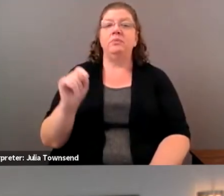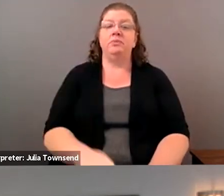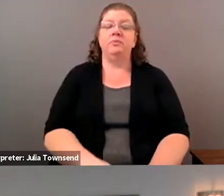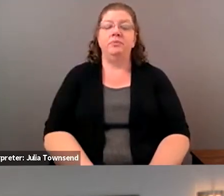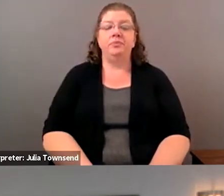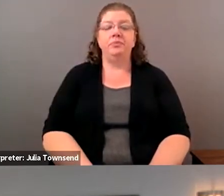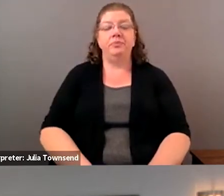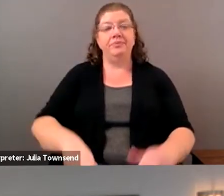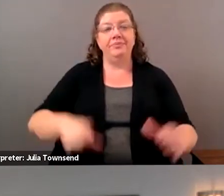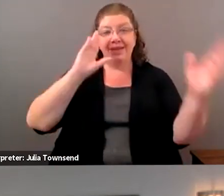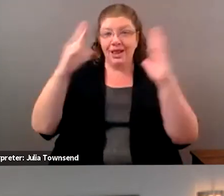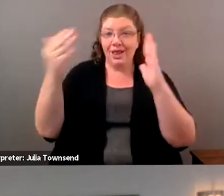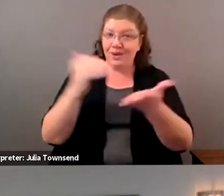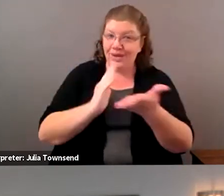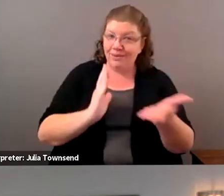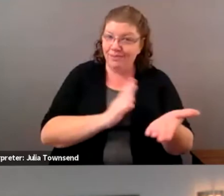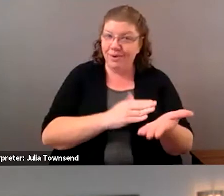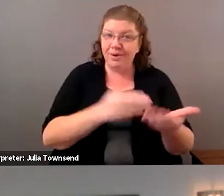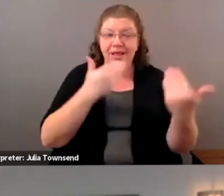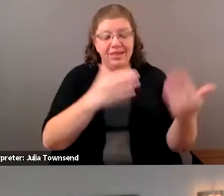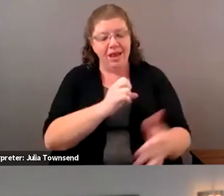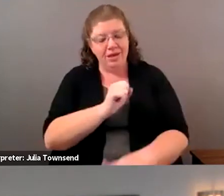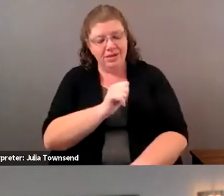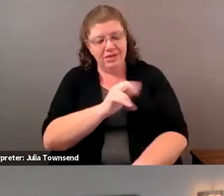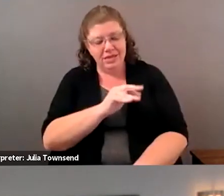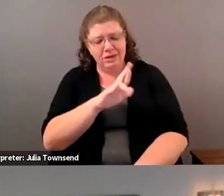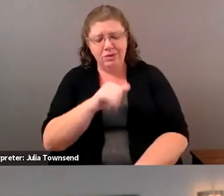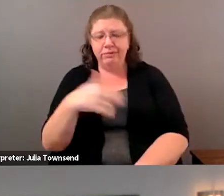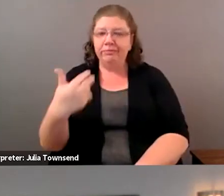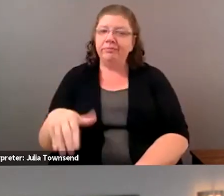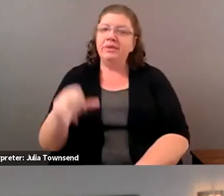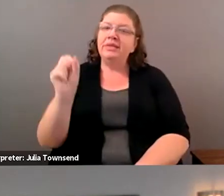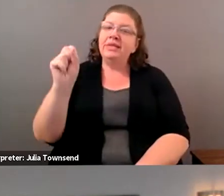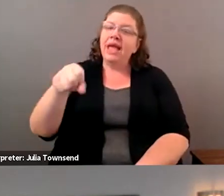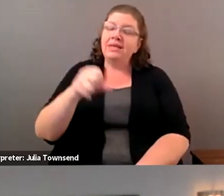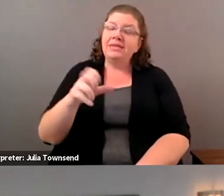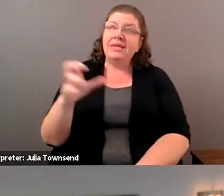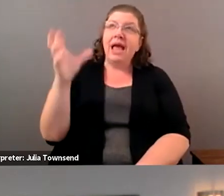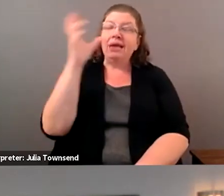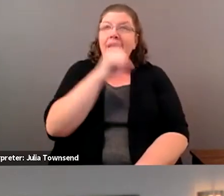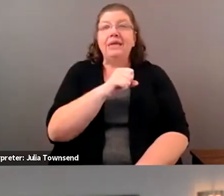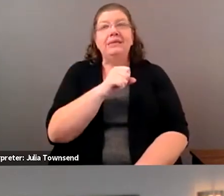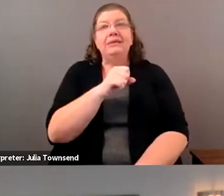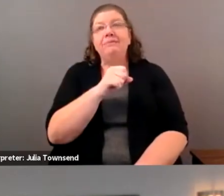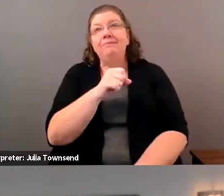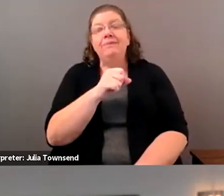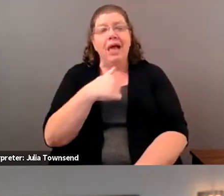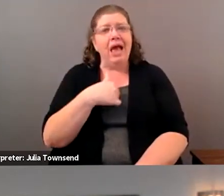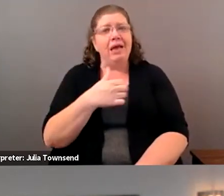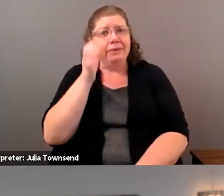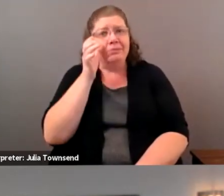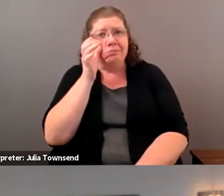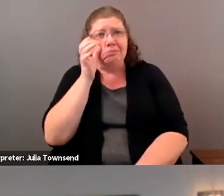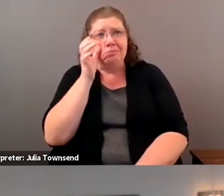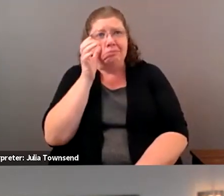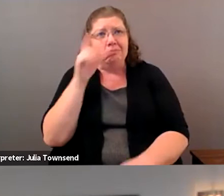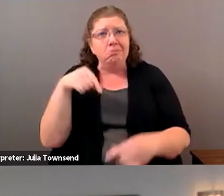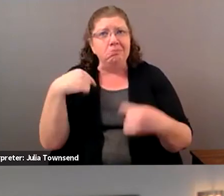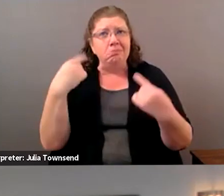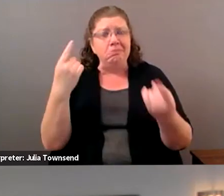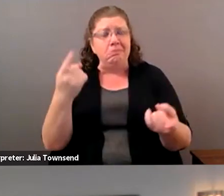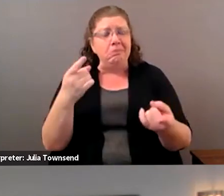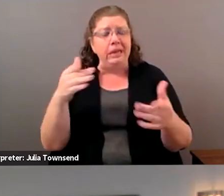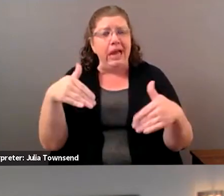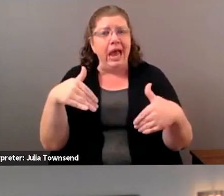Hello again, board, and thank you, Sandra. Yeah, so I guess the one thing, and I've been listening to this, but I have not gotten